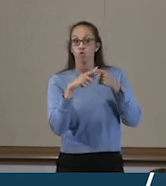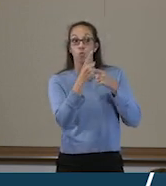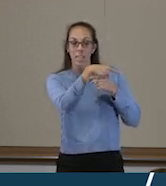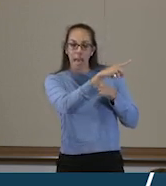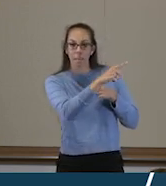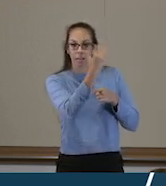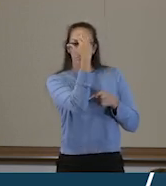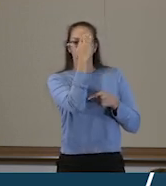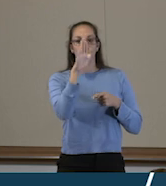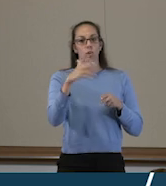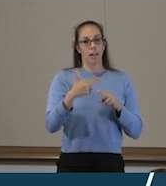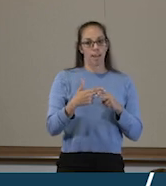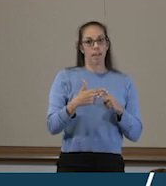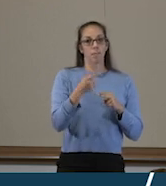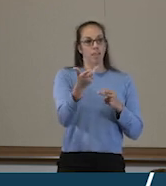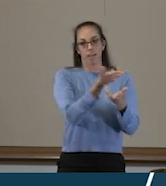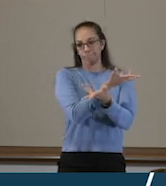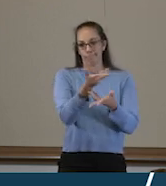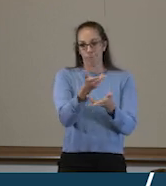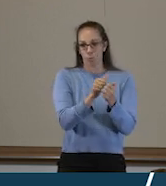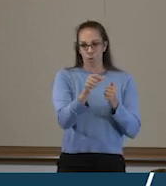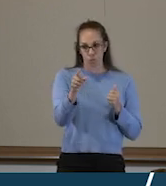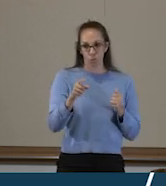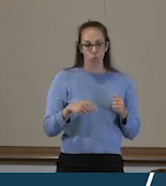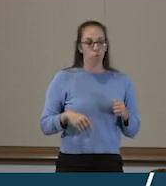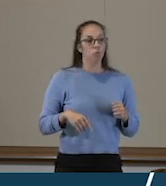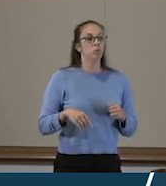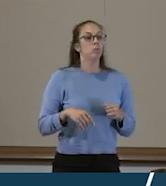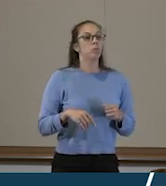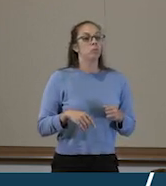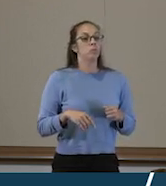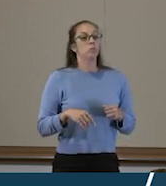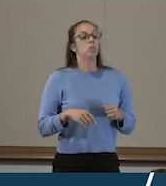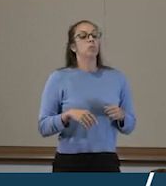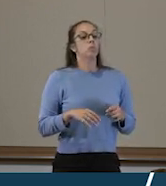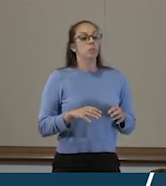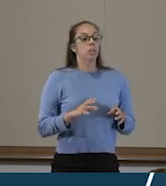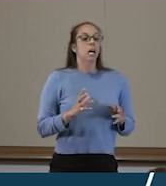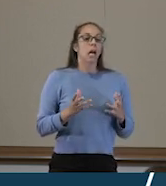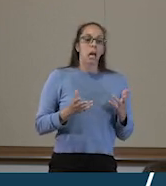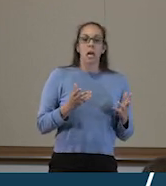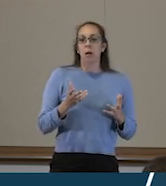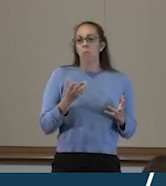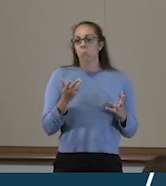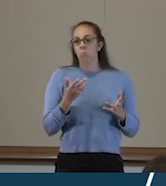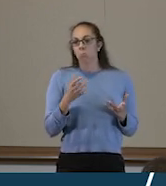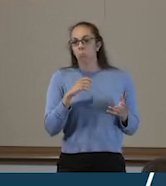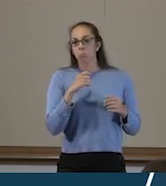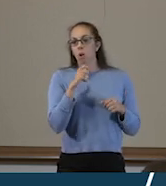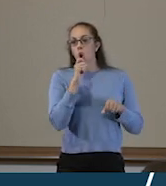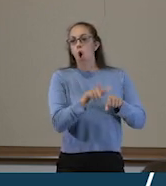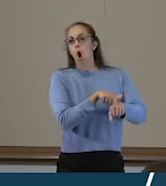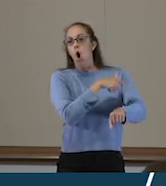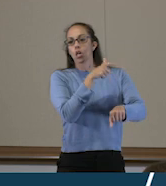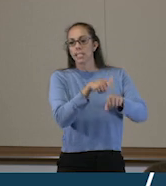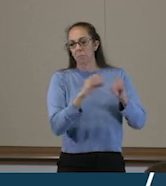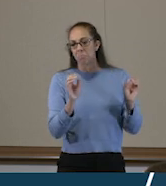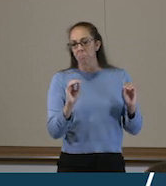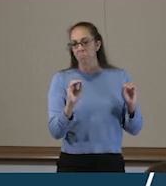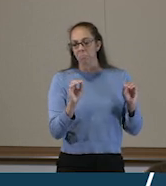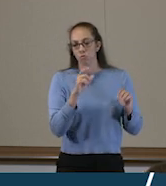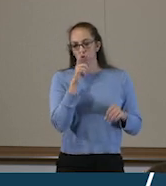have them do their thing that they do over there, it shouldn't take super long.